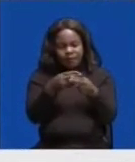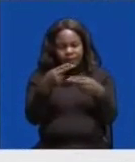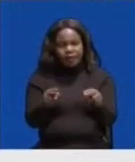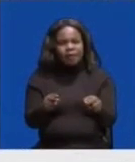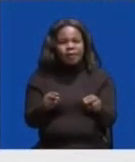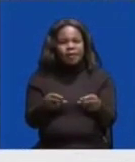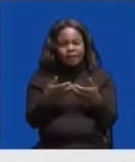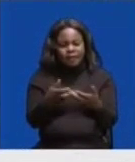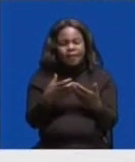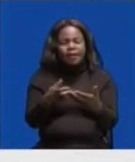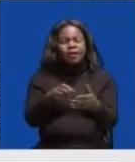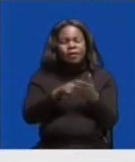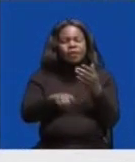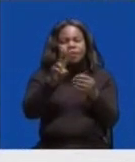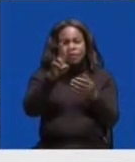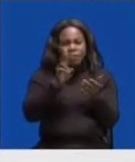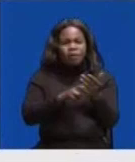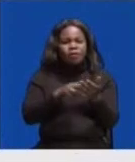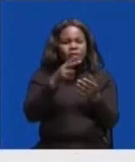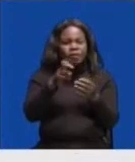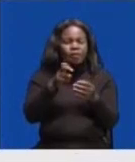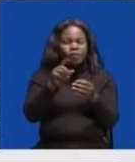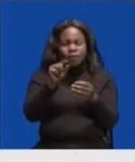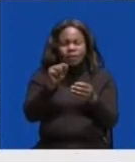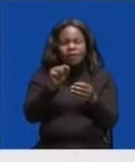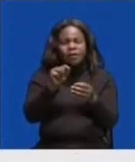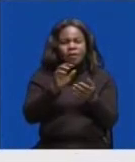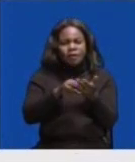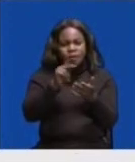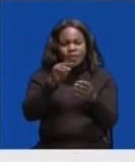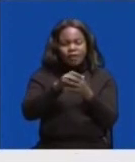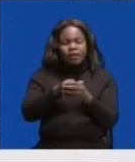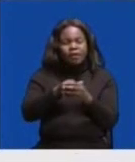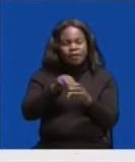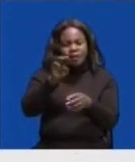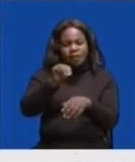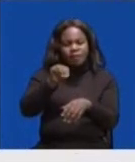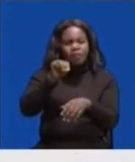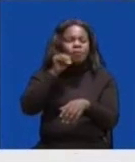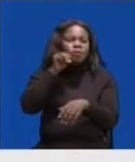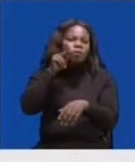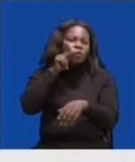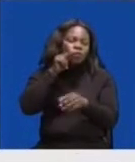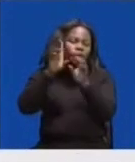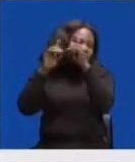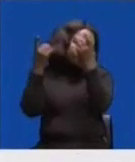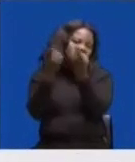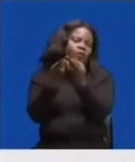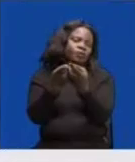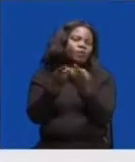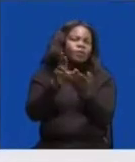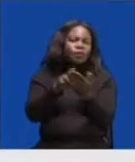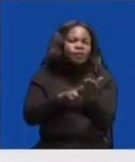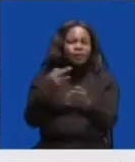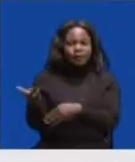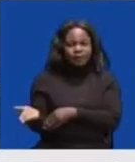worth 220,000 kwacha to various women groups and churches in Masansa, Mukushi district. Wilson Melinda gives us details in